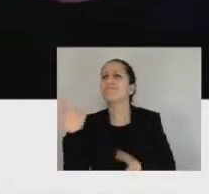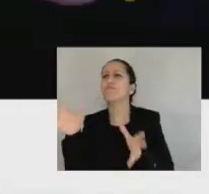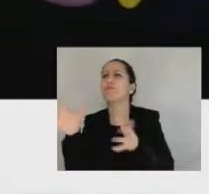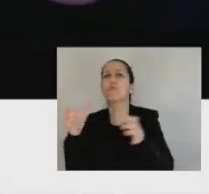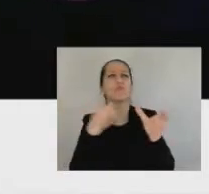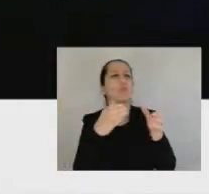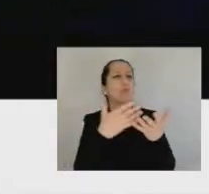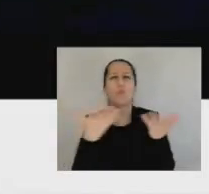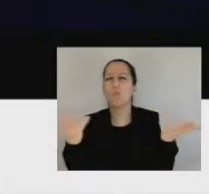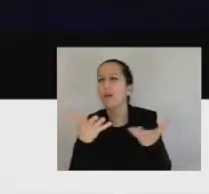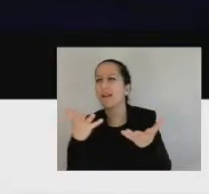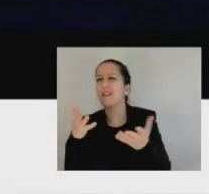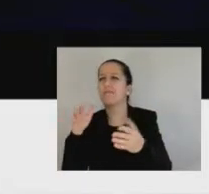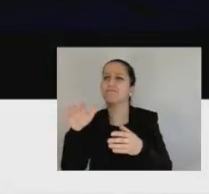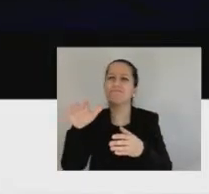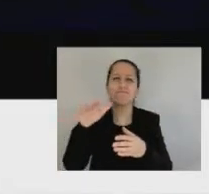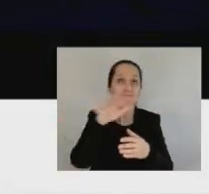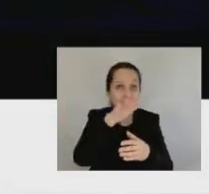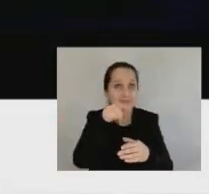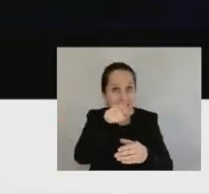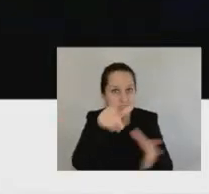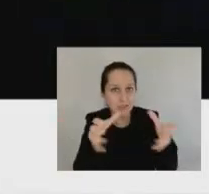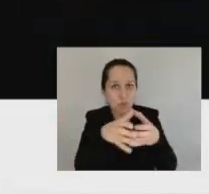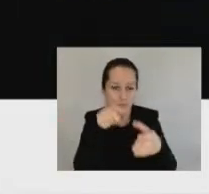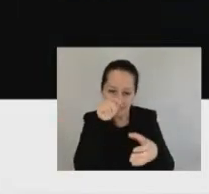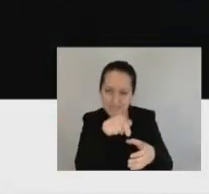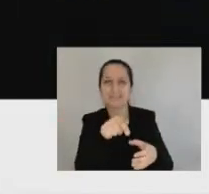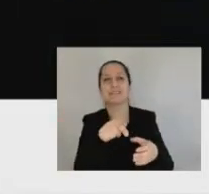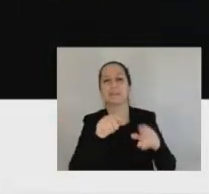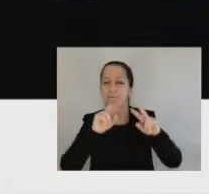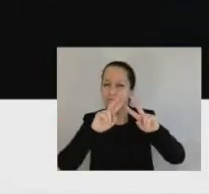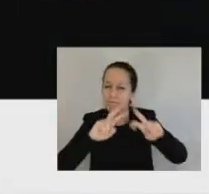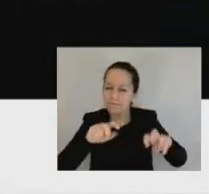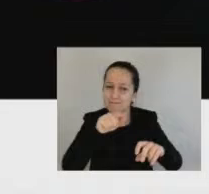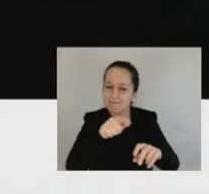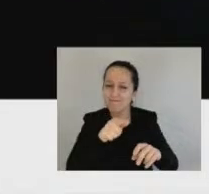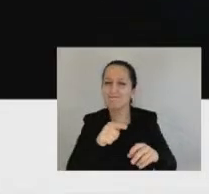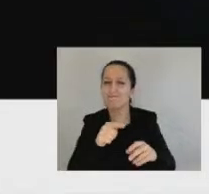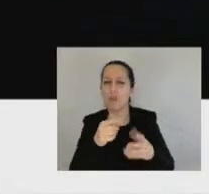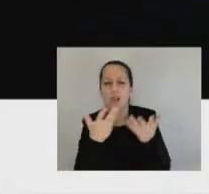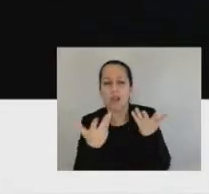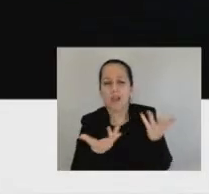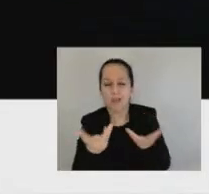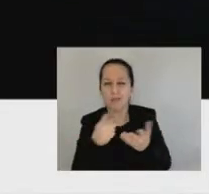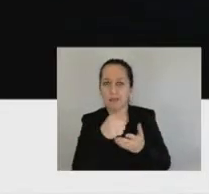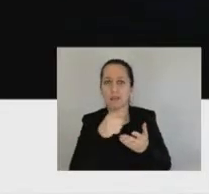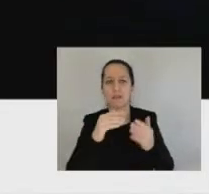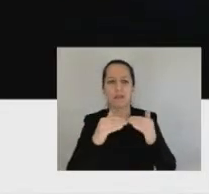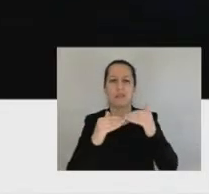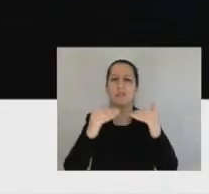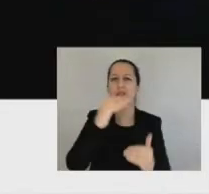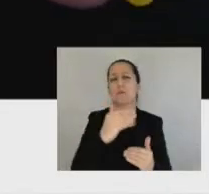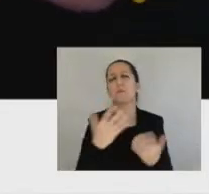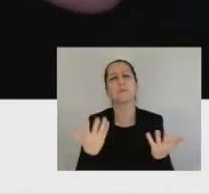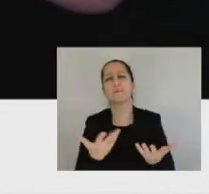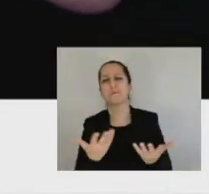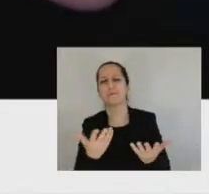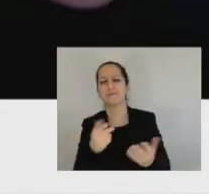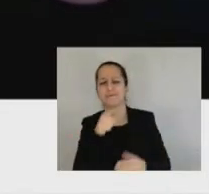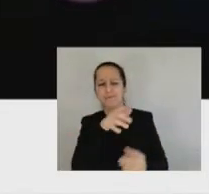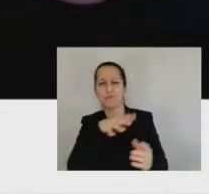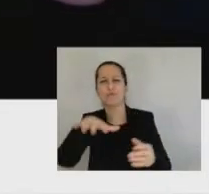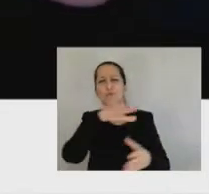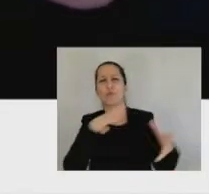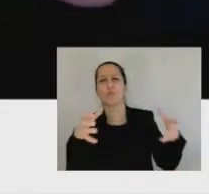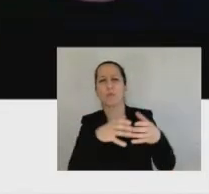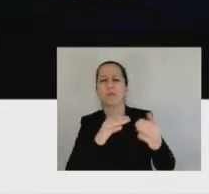in order to know the groups or territories that are in a disadvantageous position, it's important to know the